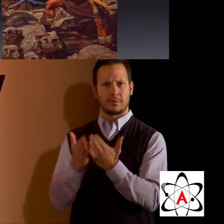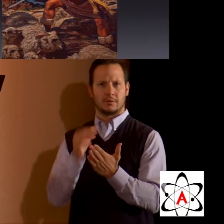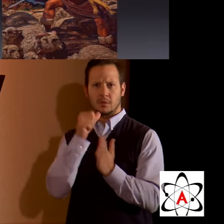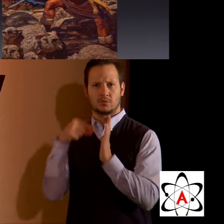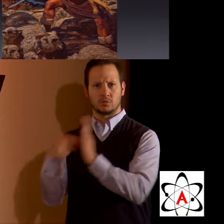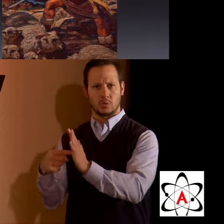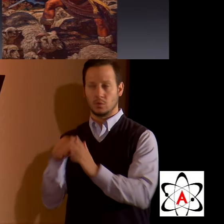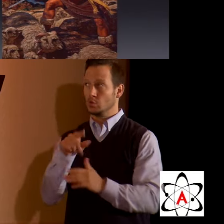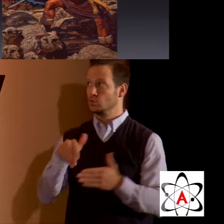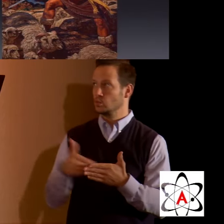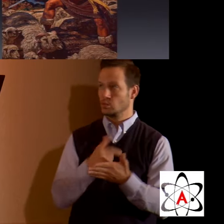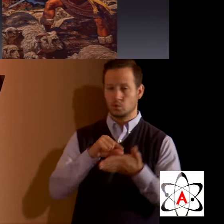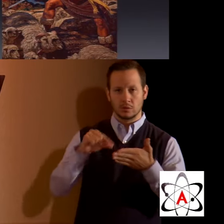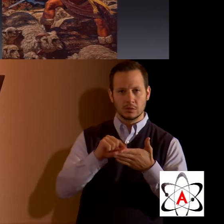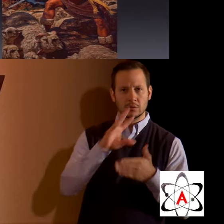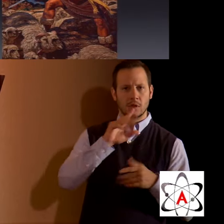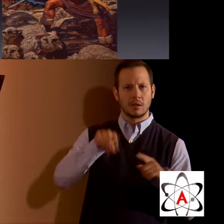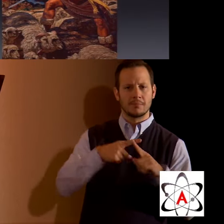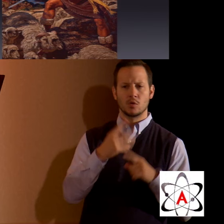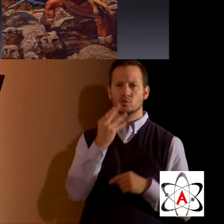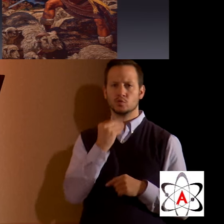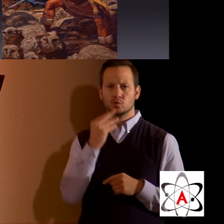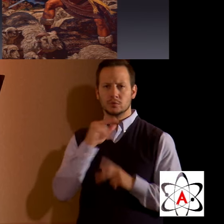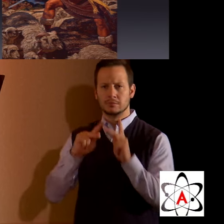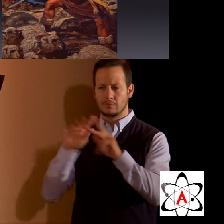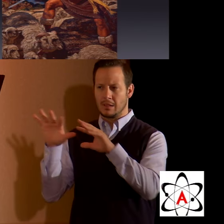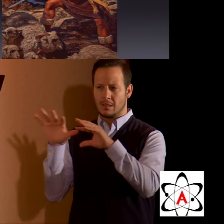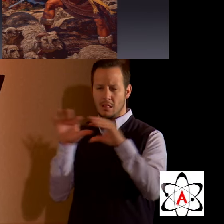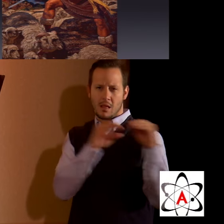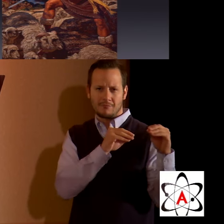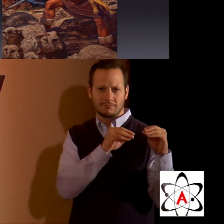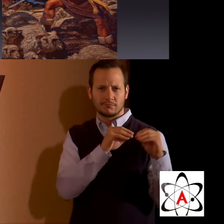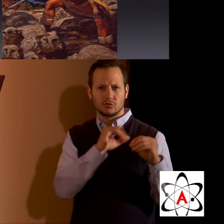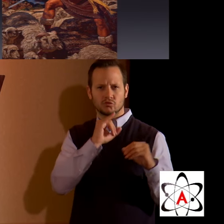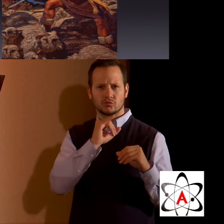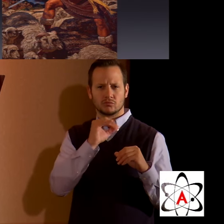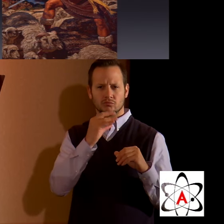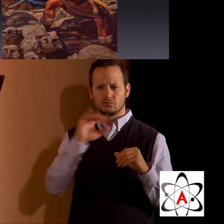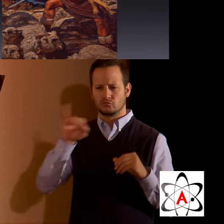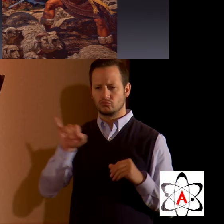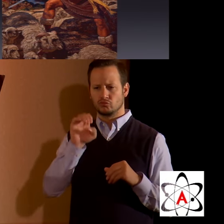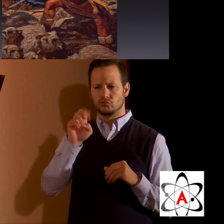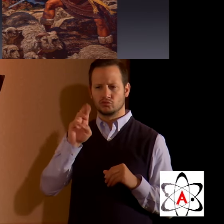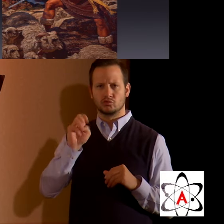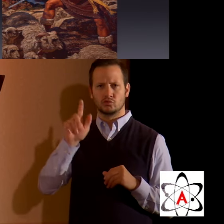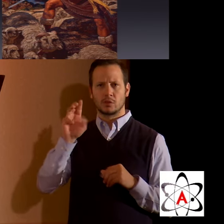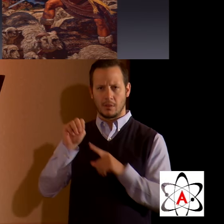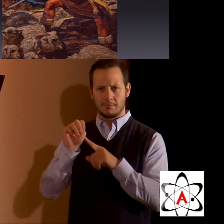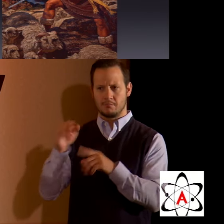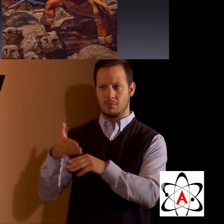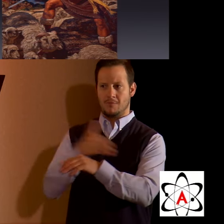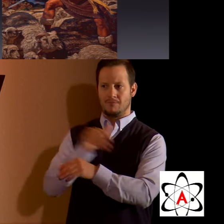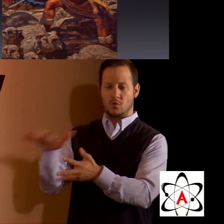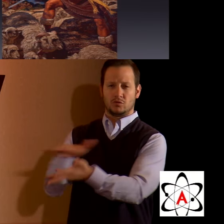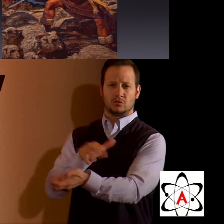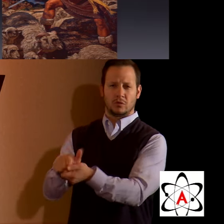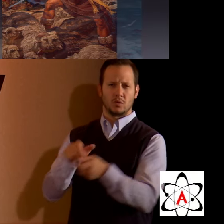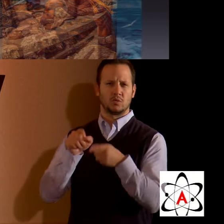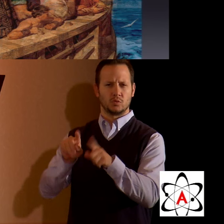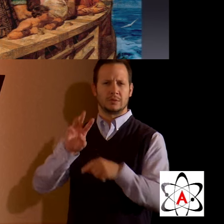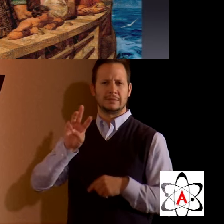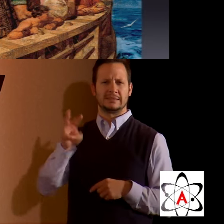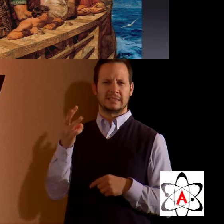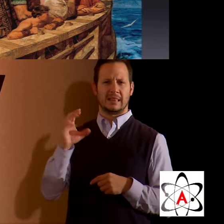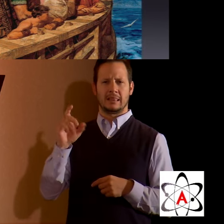The new scripture told of a band of Jews who fled Jerusalem before its destruction by the Babylonians in the 6th